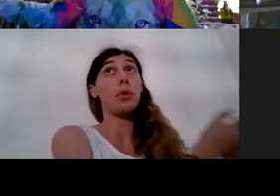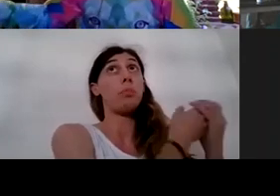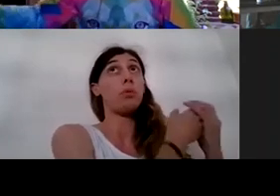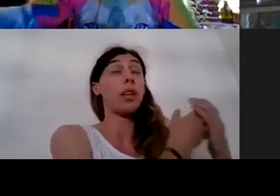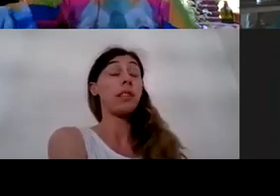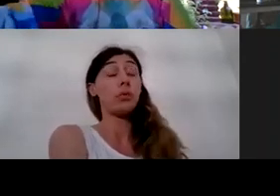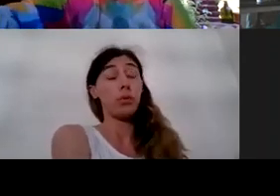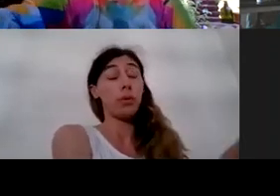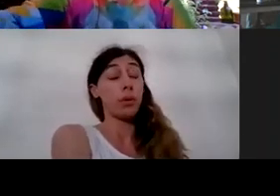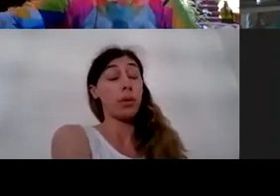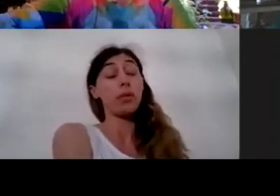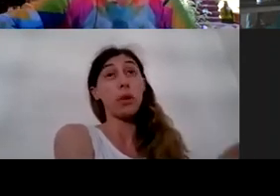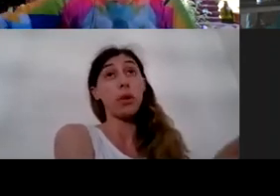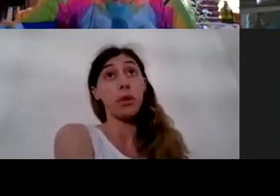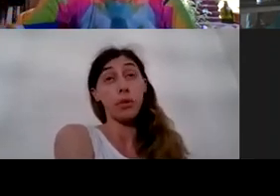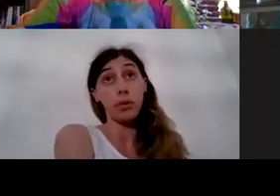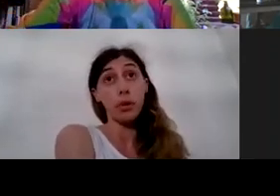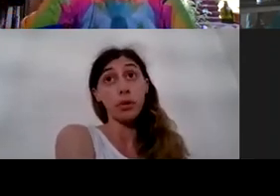So